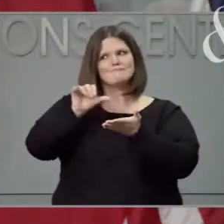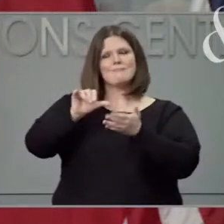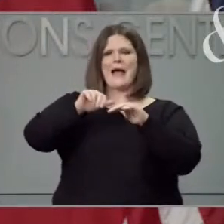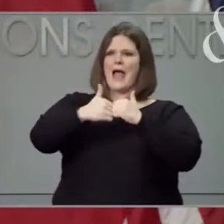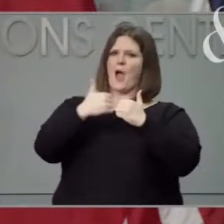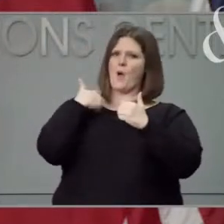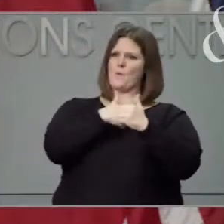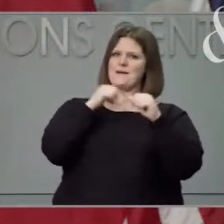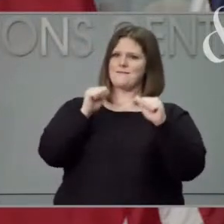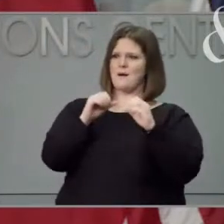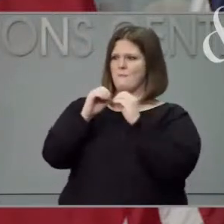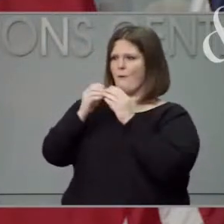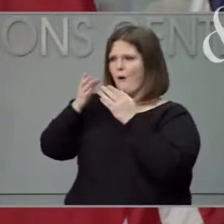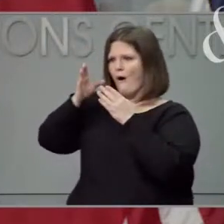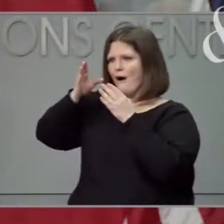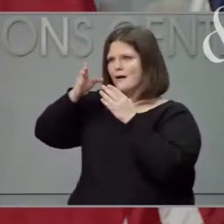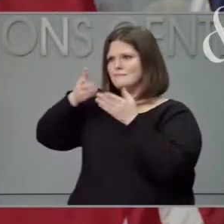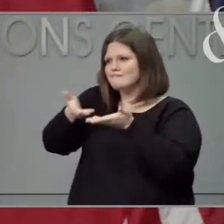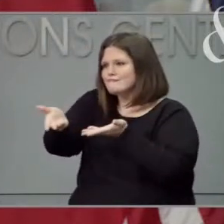have in place?